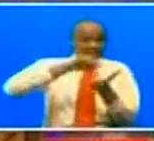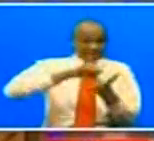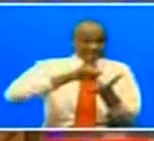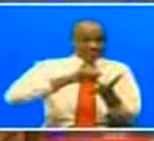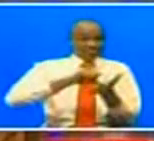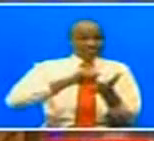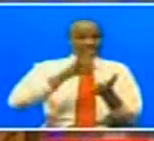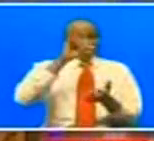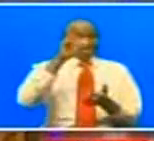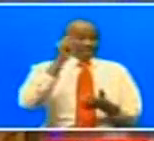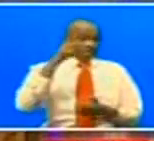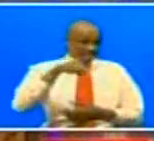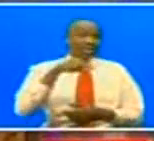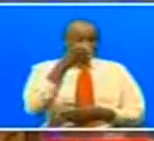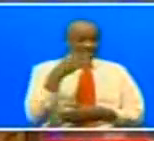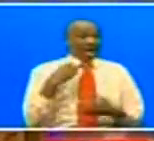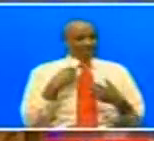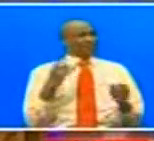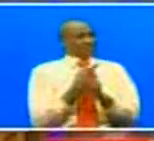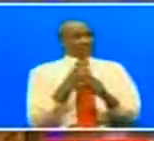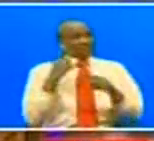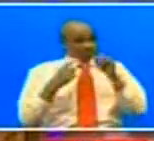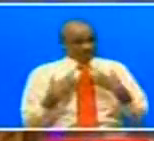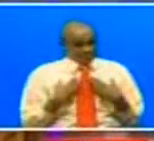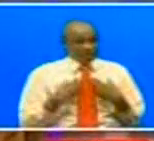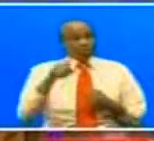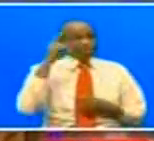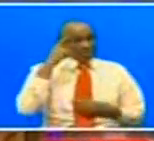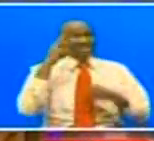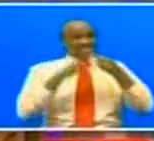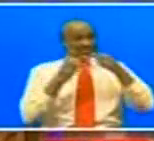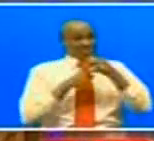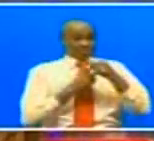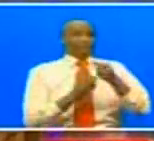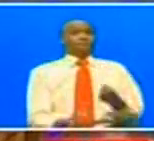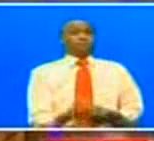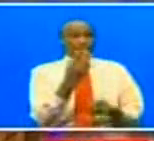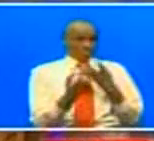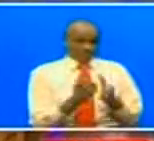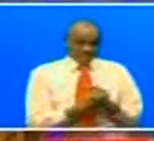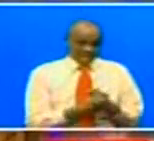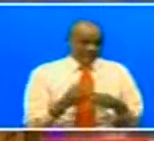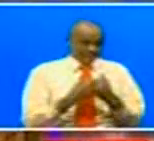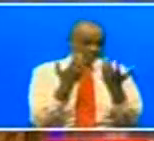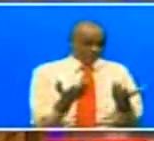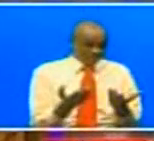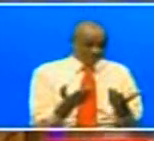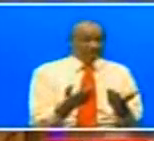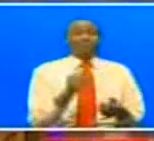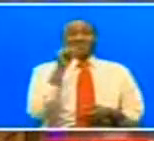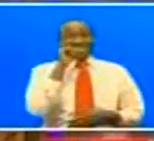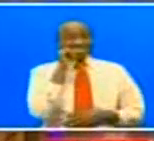our own significant Muslim population. Remember those 7/7 bombings? Yeah. The terrorists in those bombings were